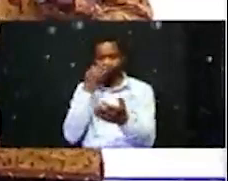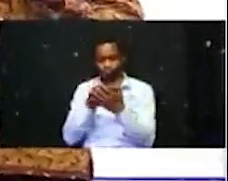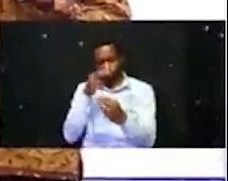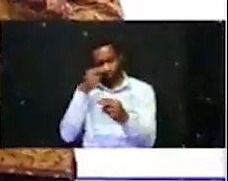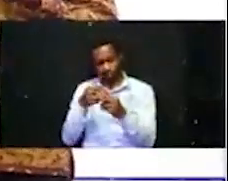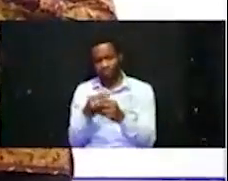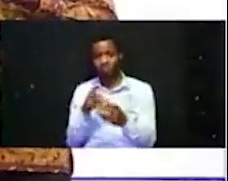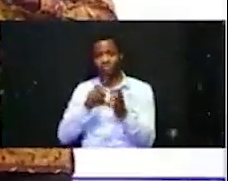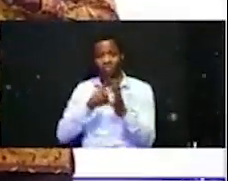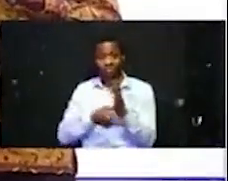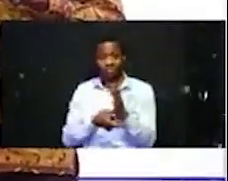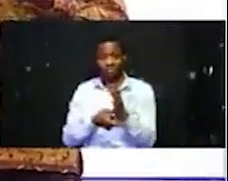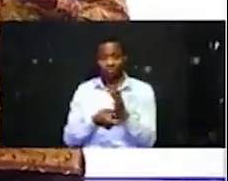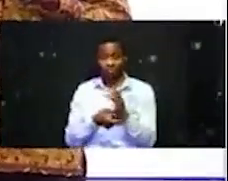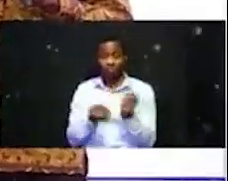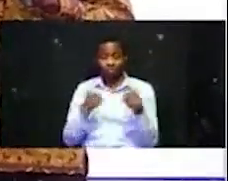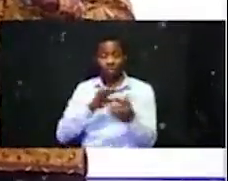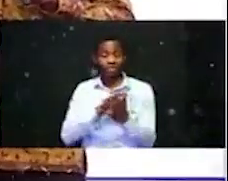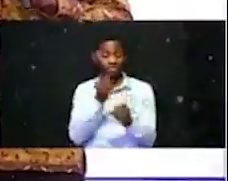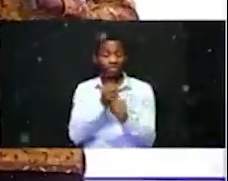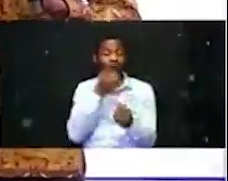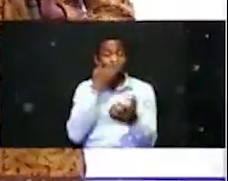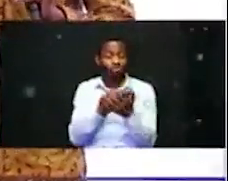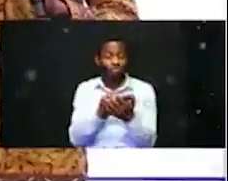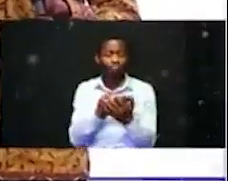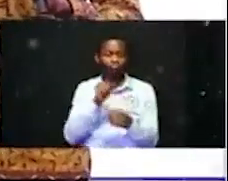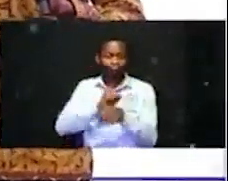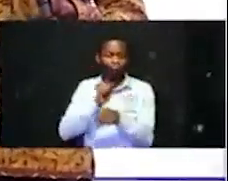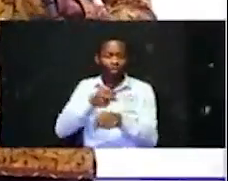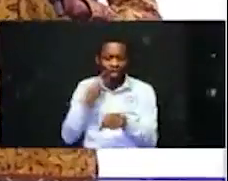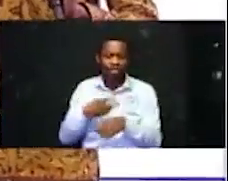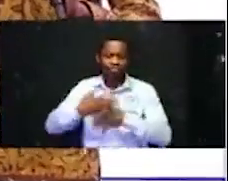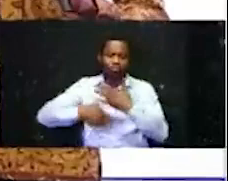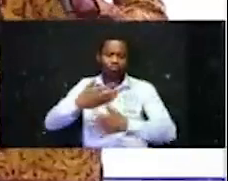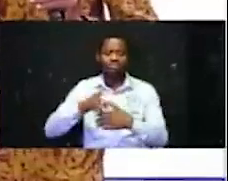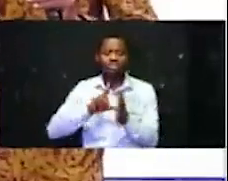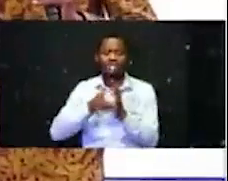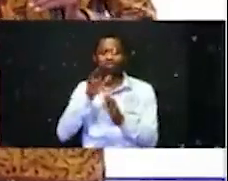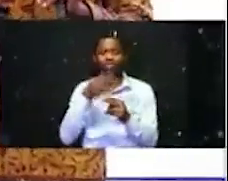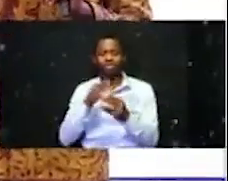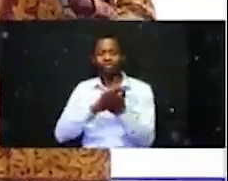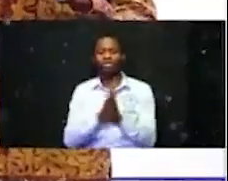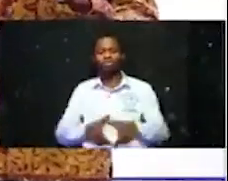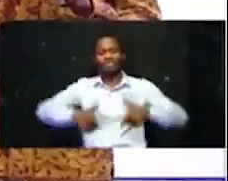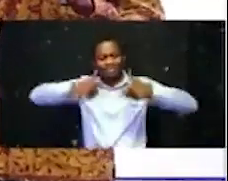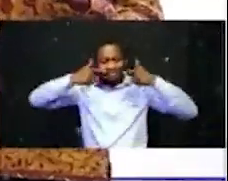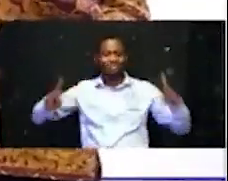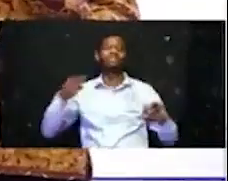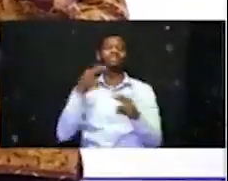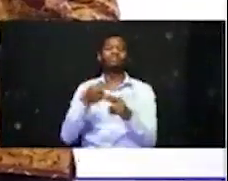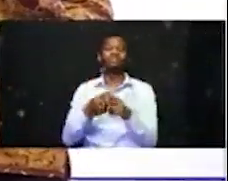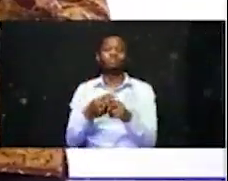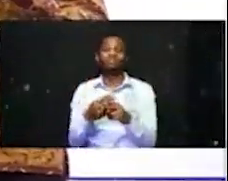then from good name, work very hard so that your name will be a great name. I've